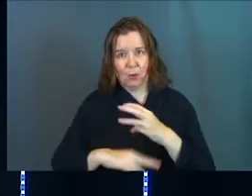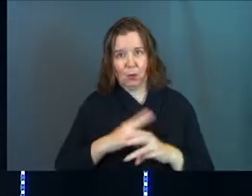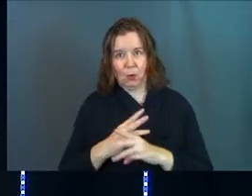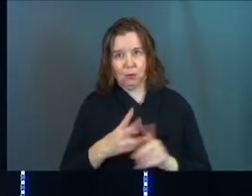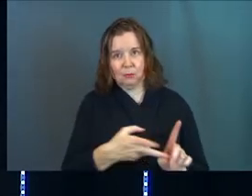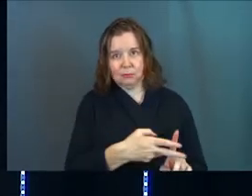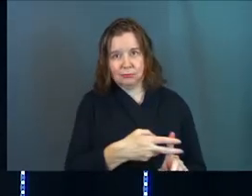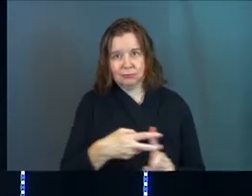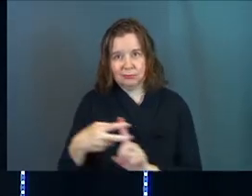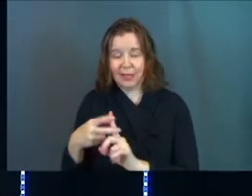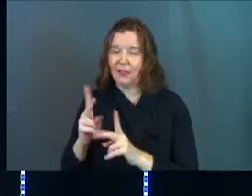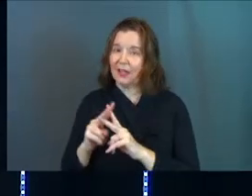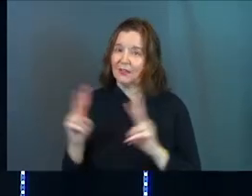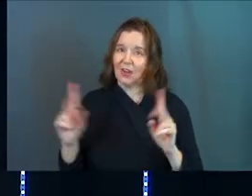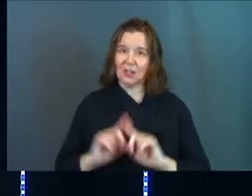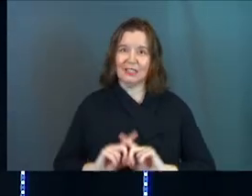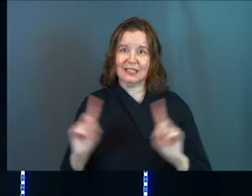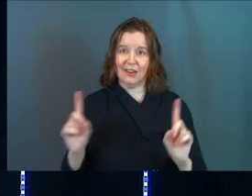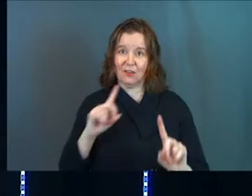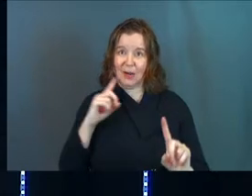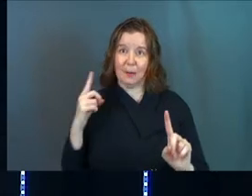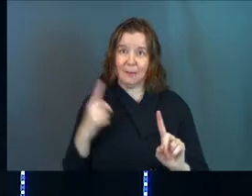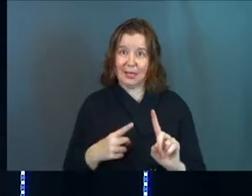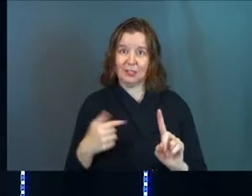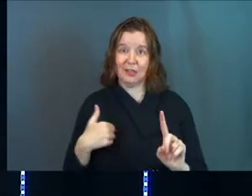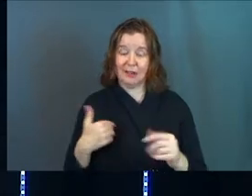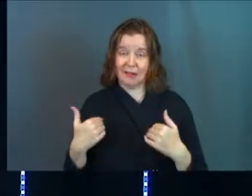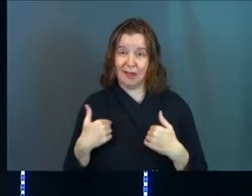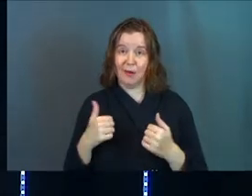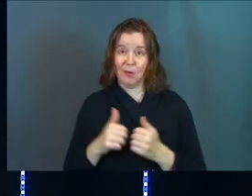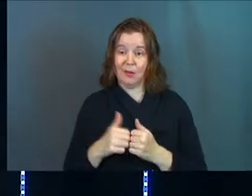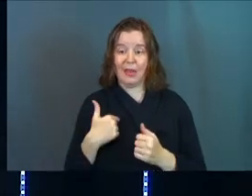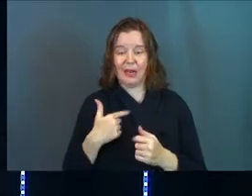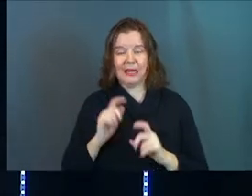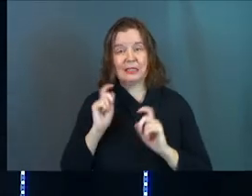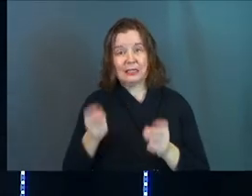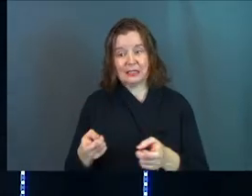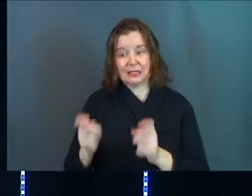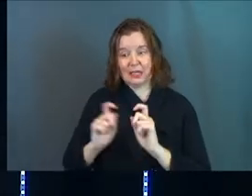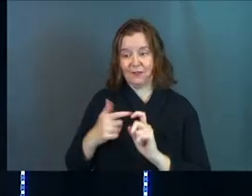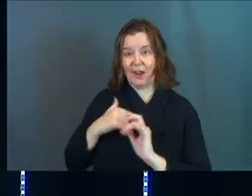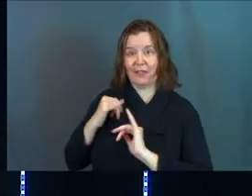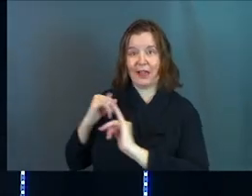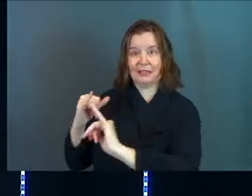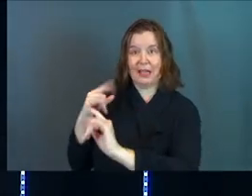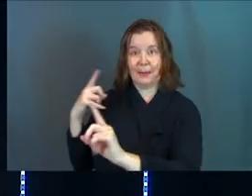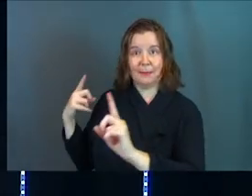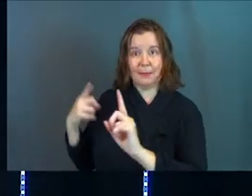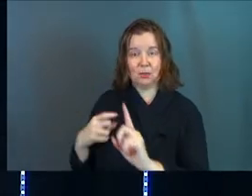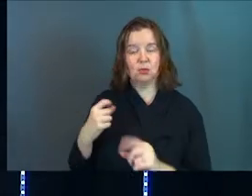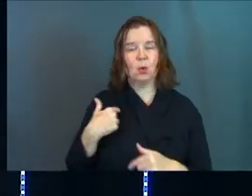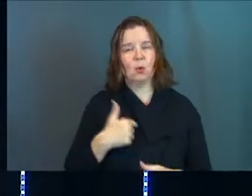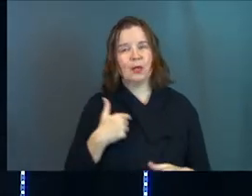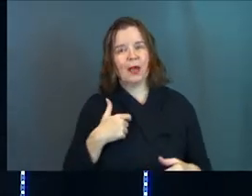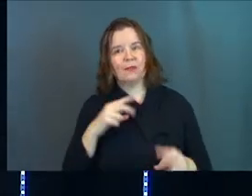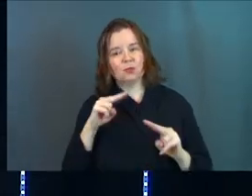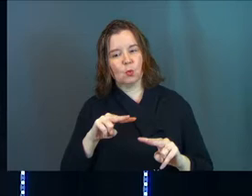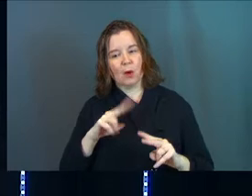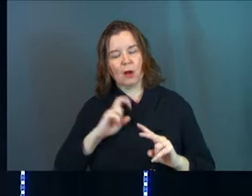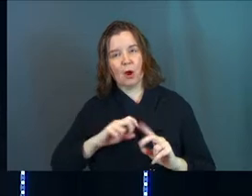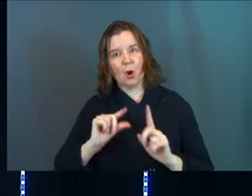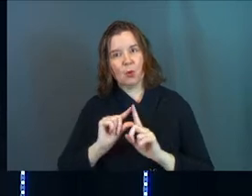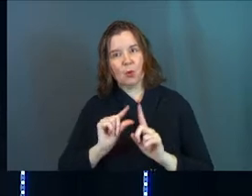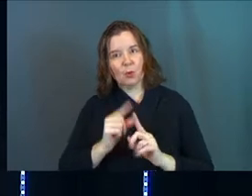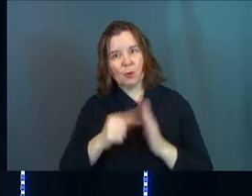world. And that was a very different mission that he came with. And he's given us that mission. So we've got to watch